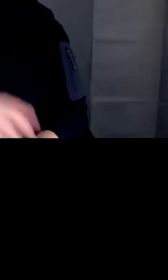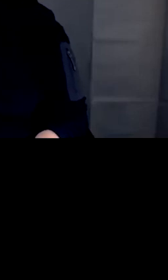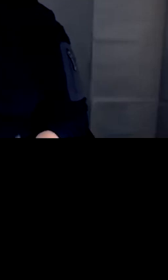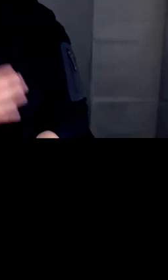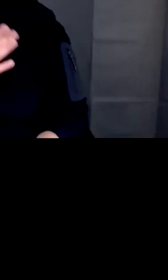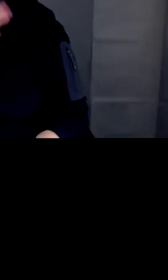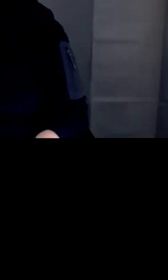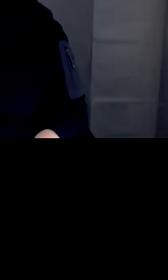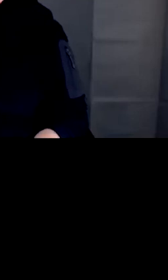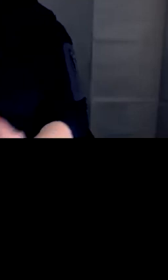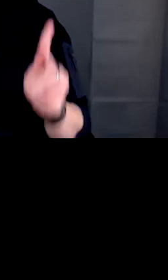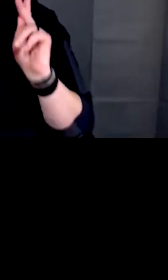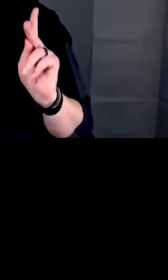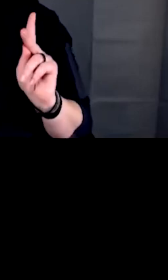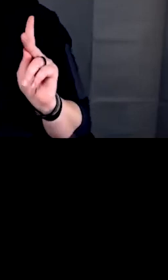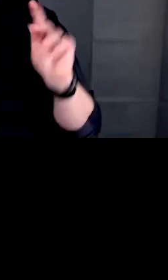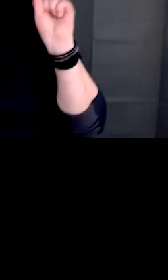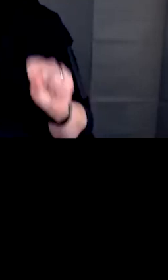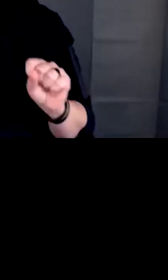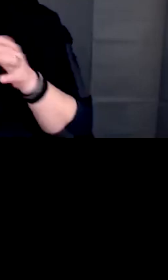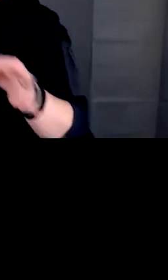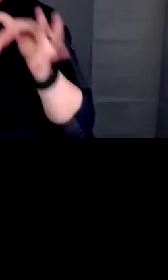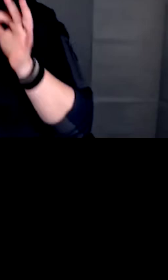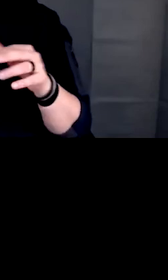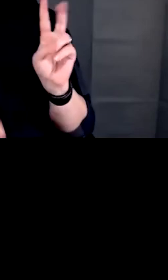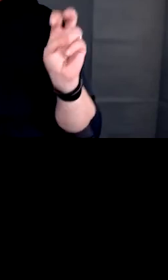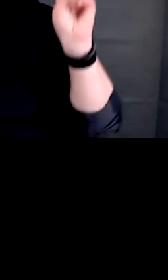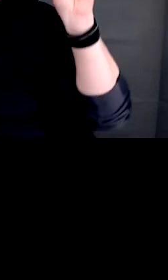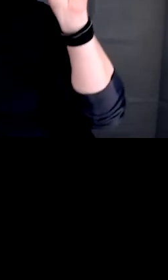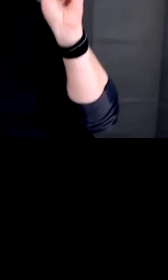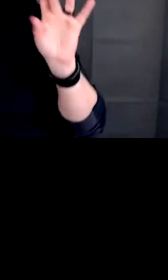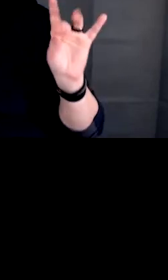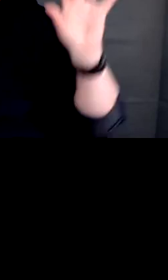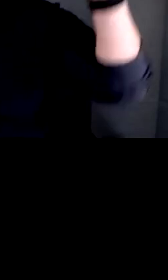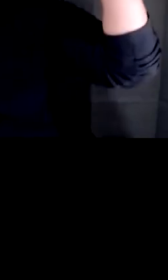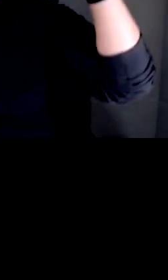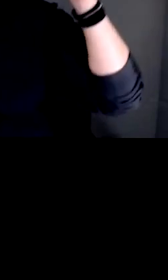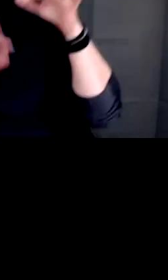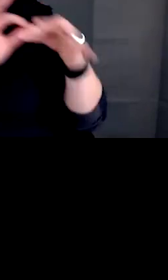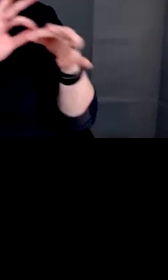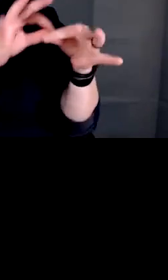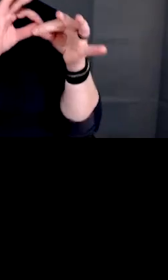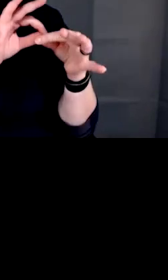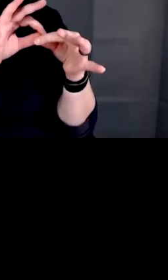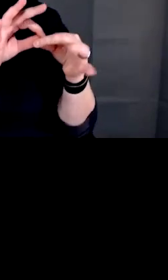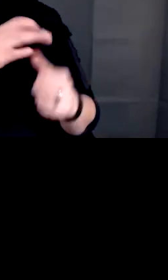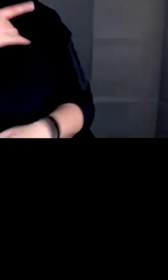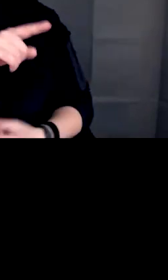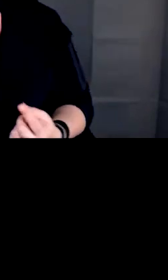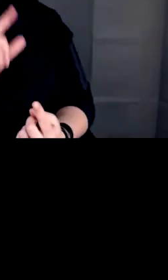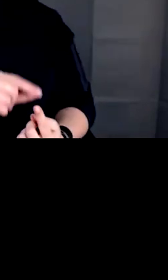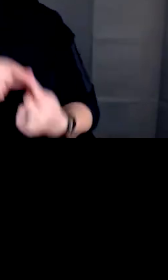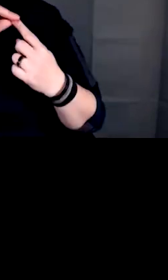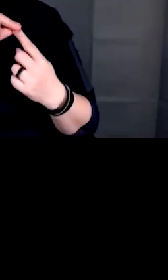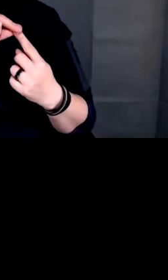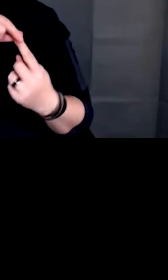is the kind of people who have the capacity to maintain something like 800 relationships are probably in unique social positions. So that